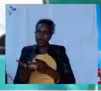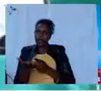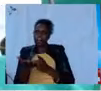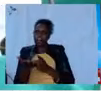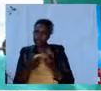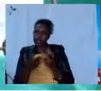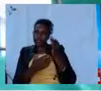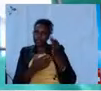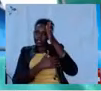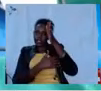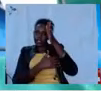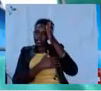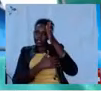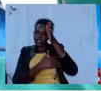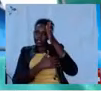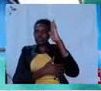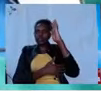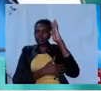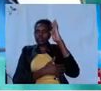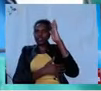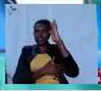salvation, purchase of